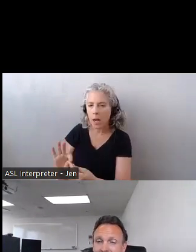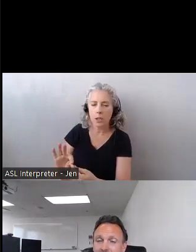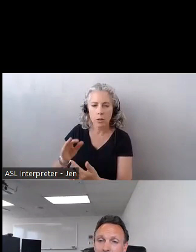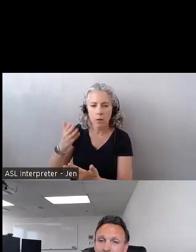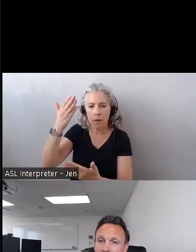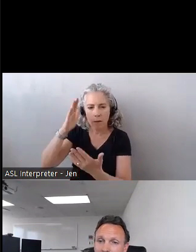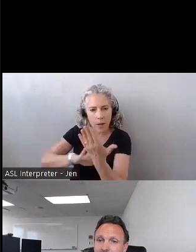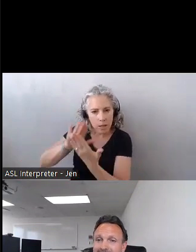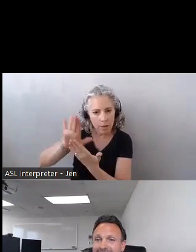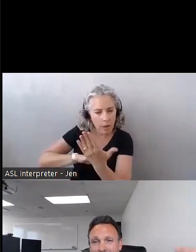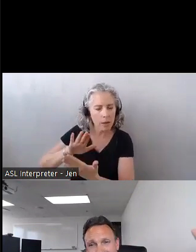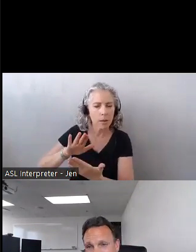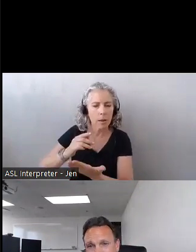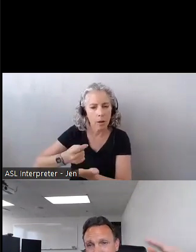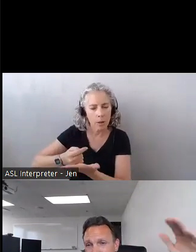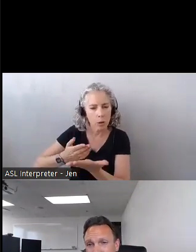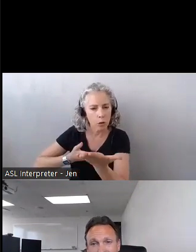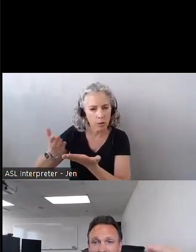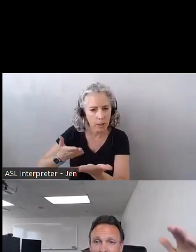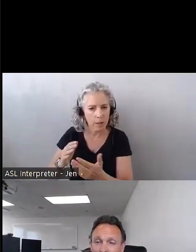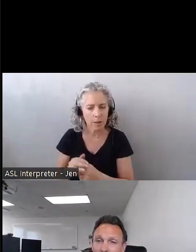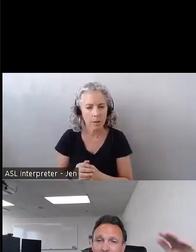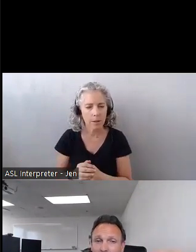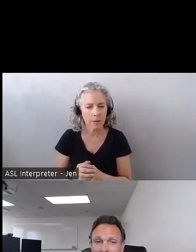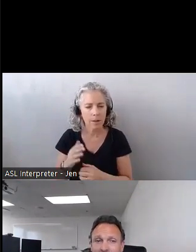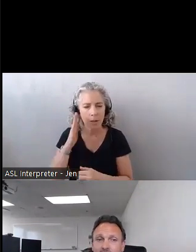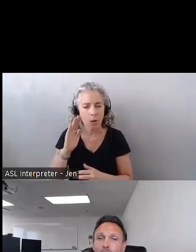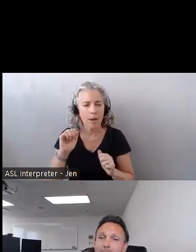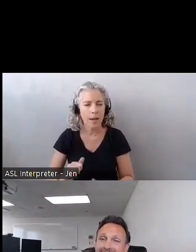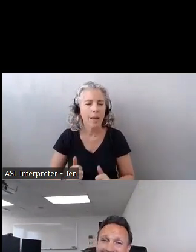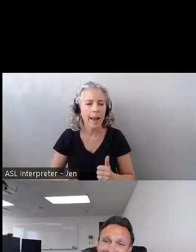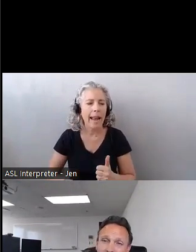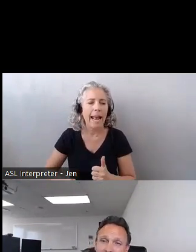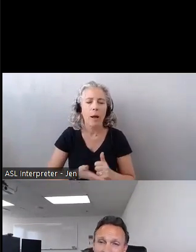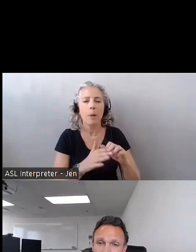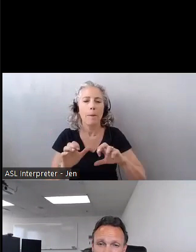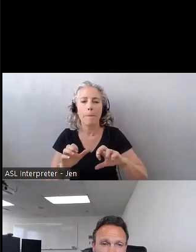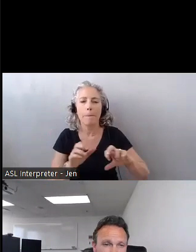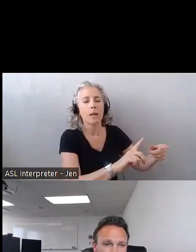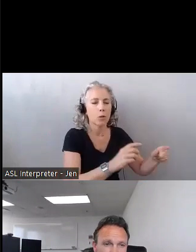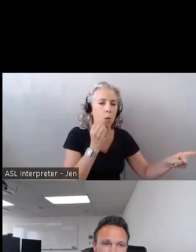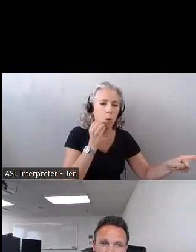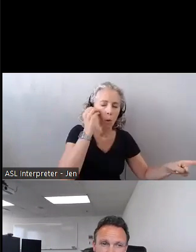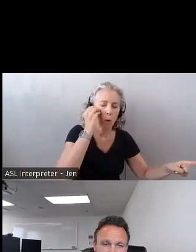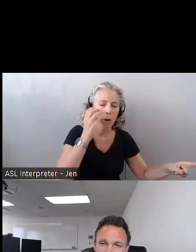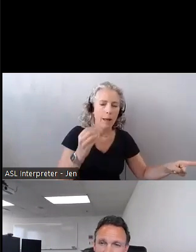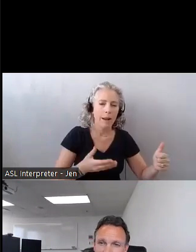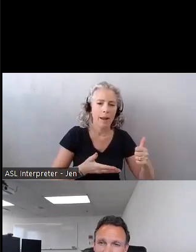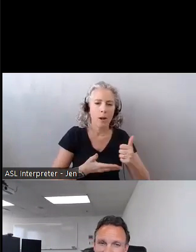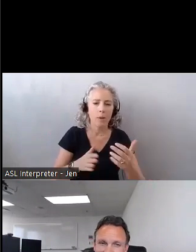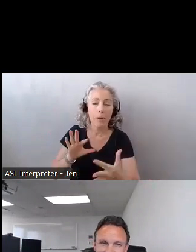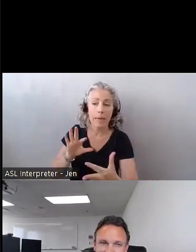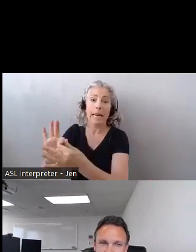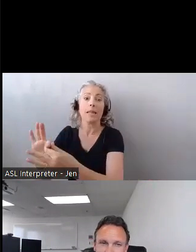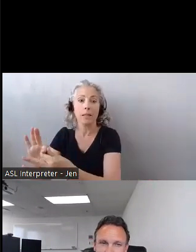face-to-face therapeutic services that can be that kind of soft landing or buffer against going back into crisis. Larry, I know you got stuff to add on this